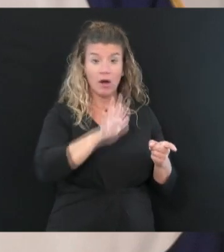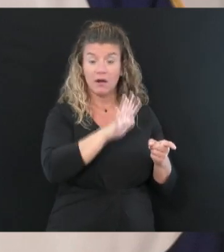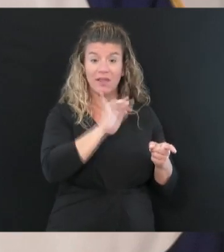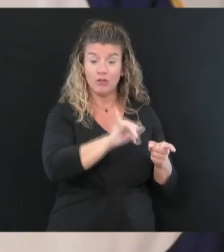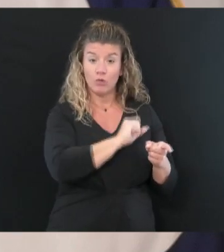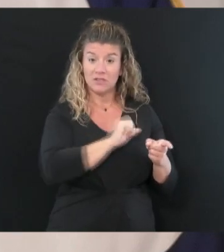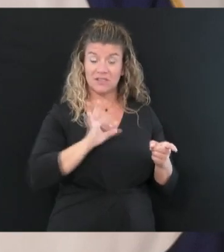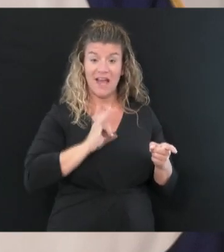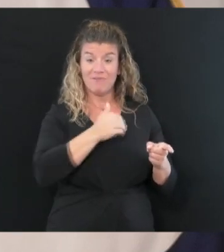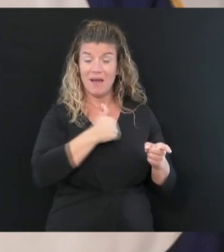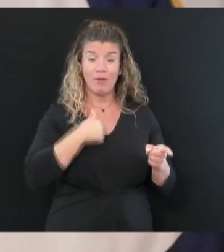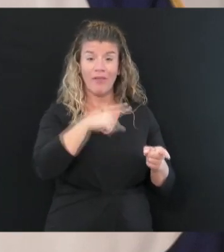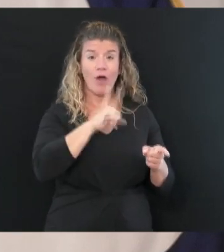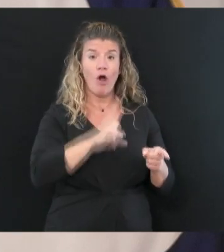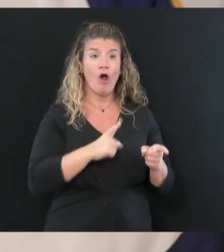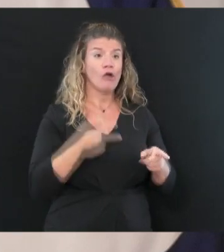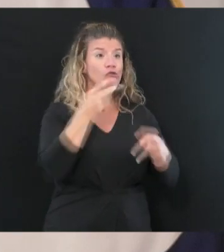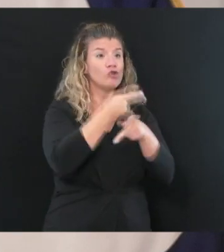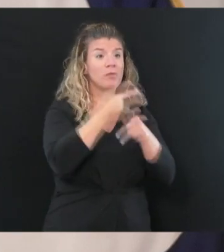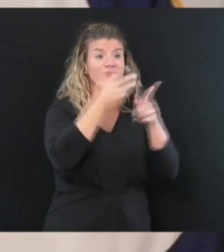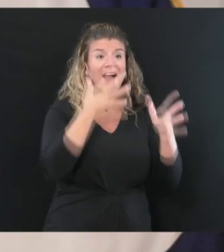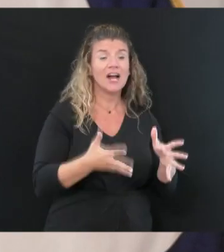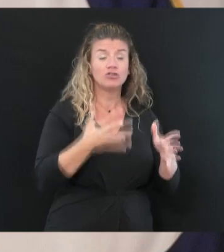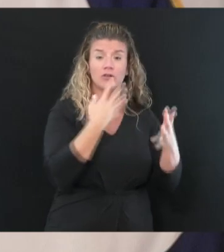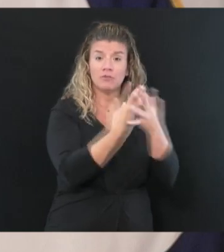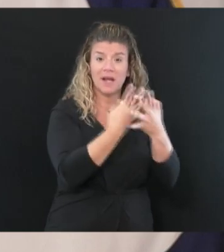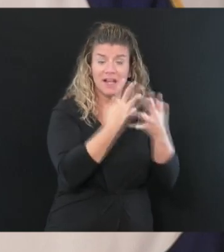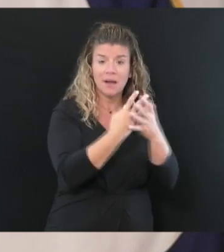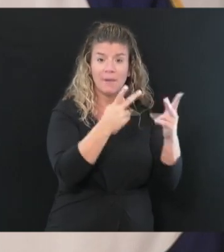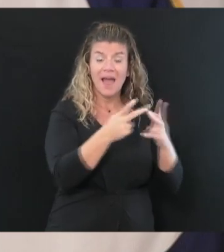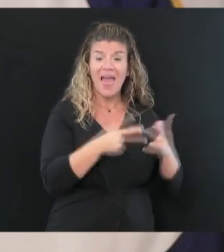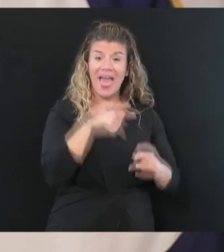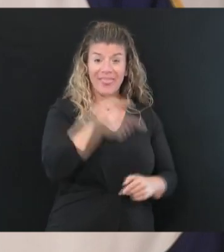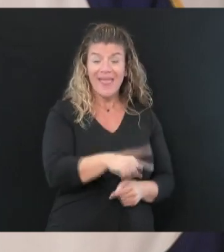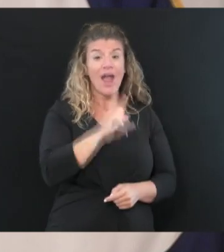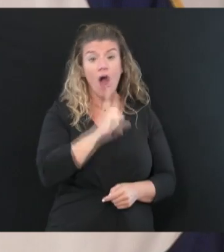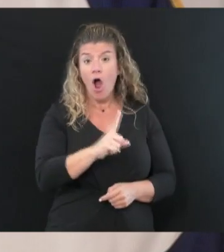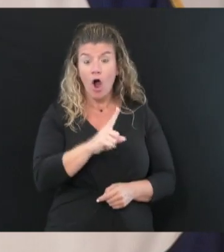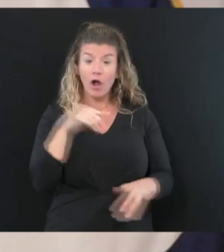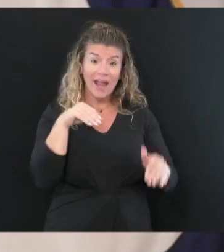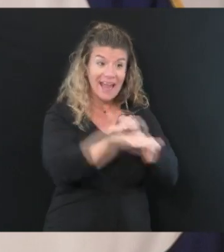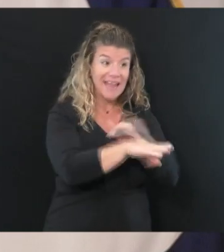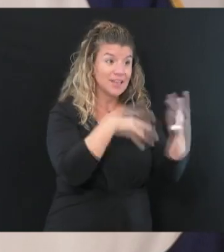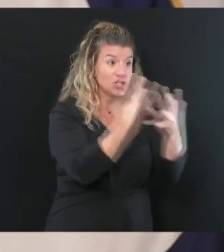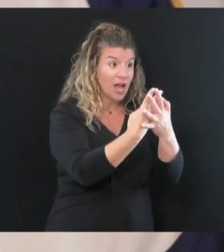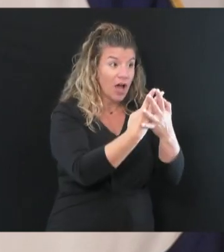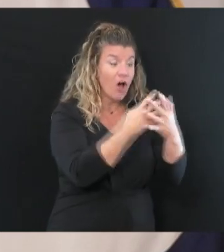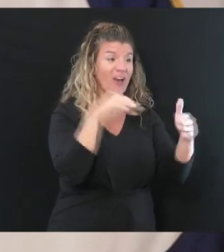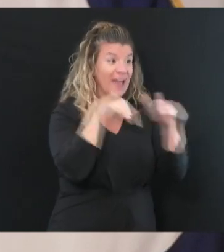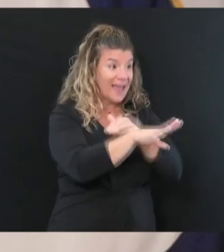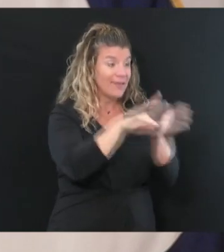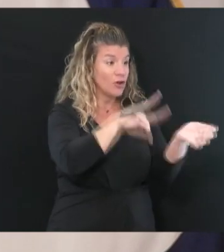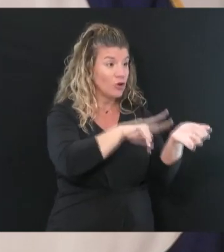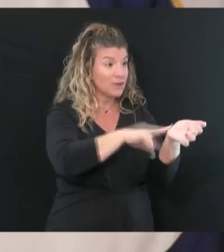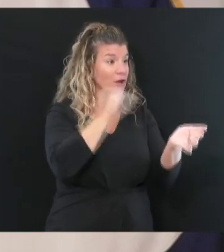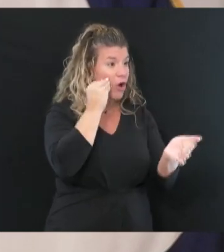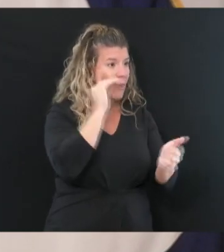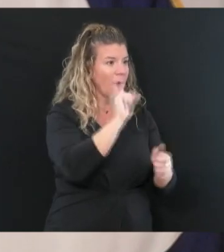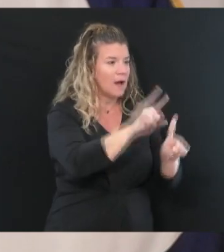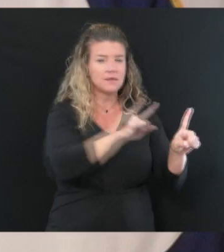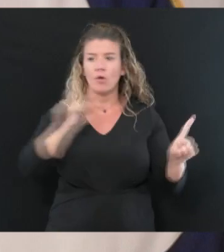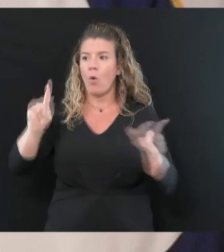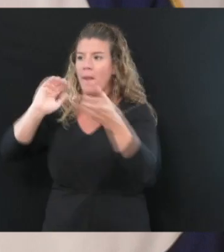a supervisor at a correctional facility, they are going out into the public, and so they really ought to be classified as community